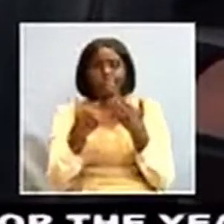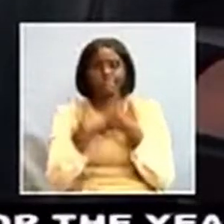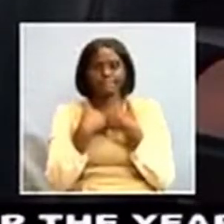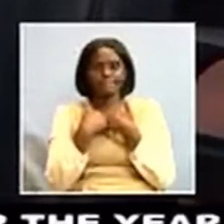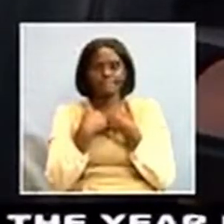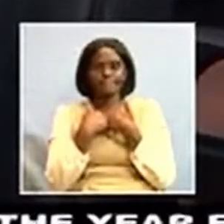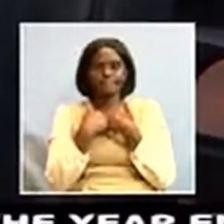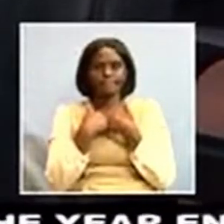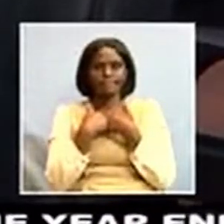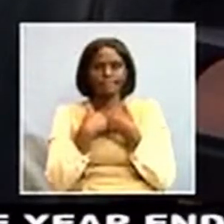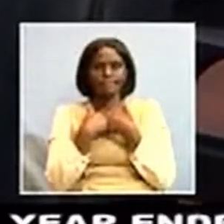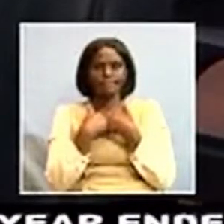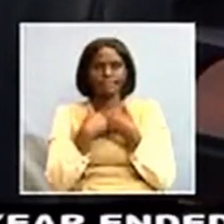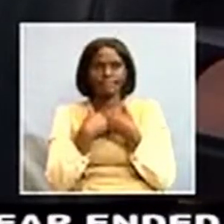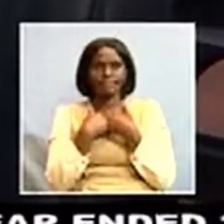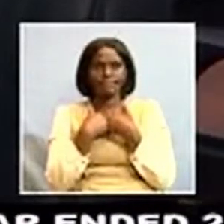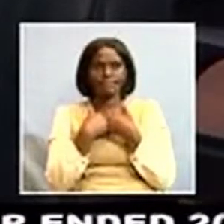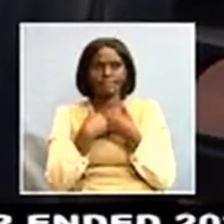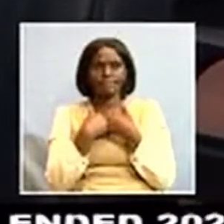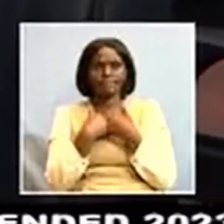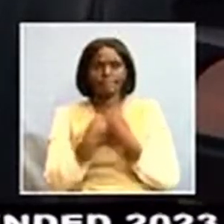just explain.